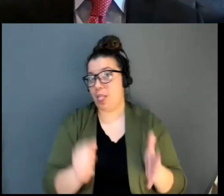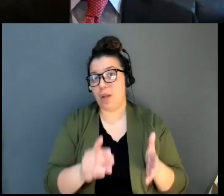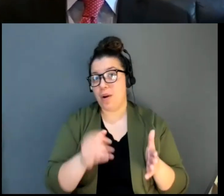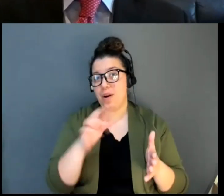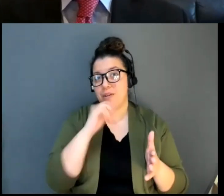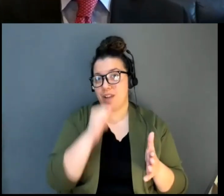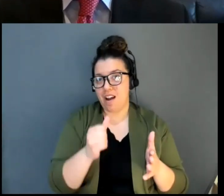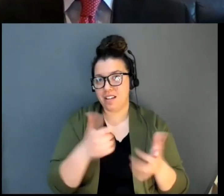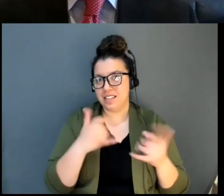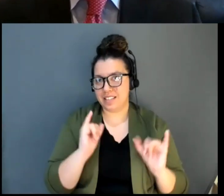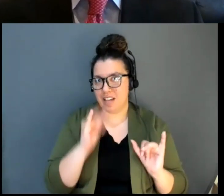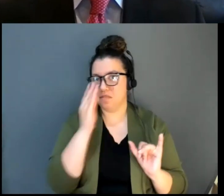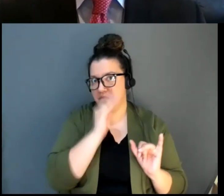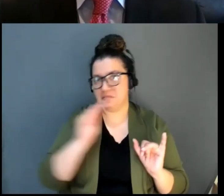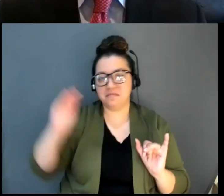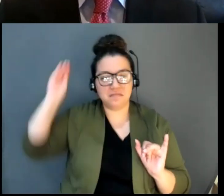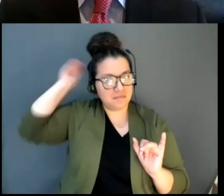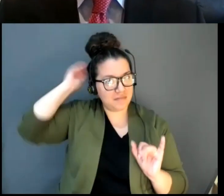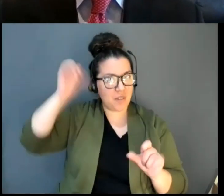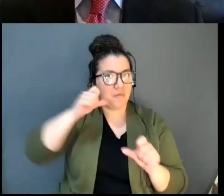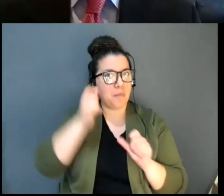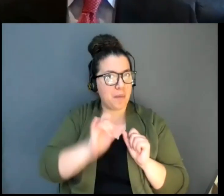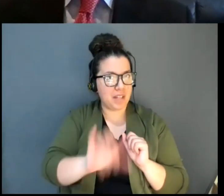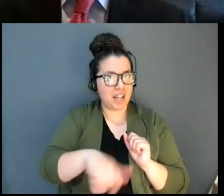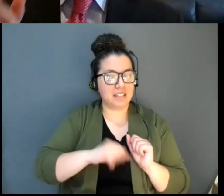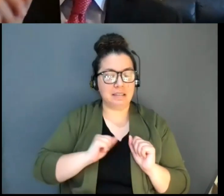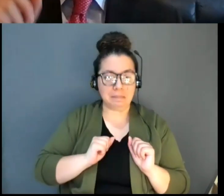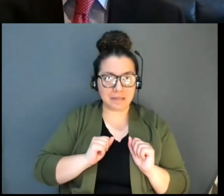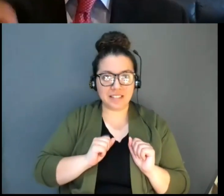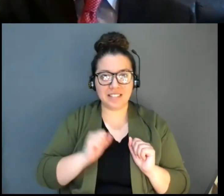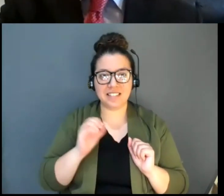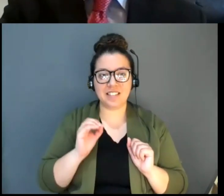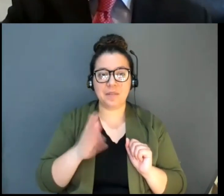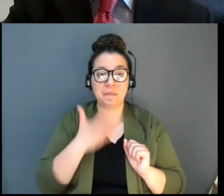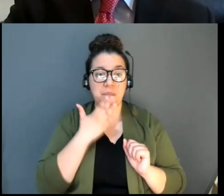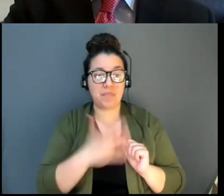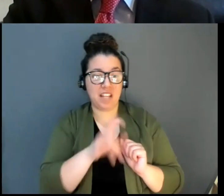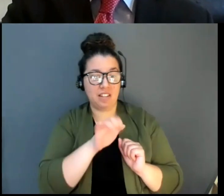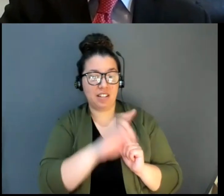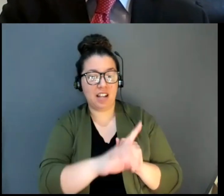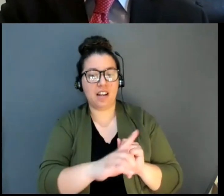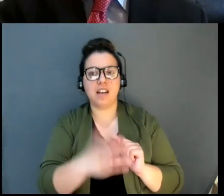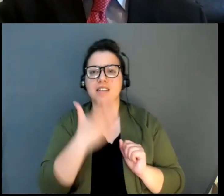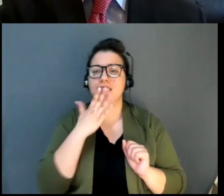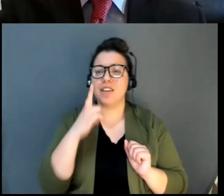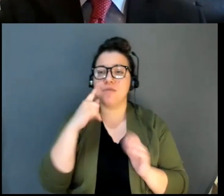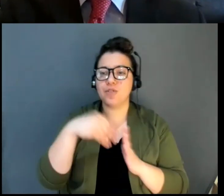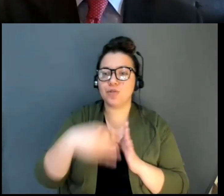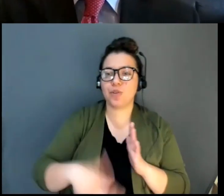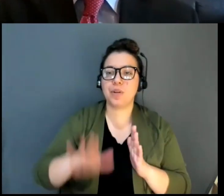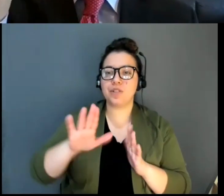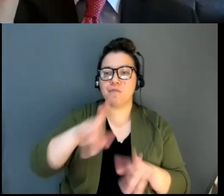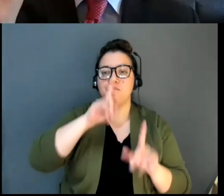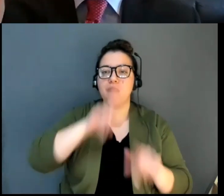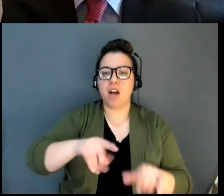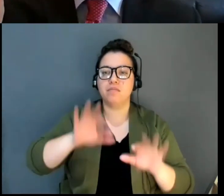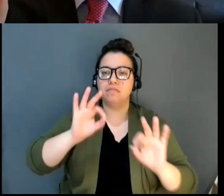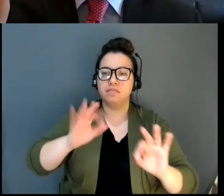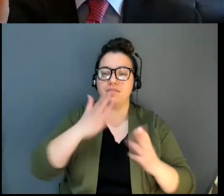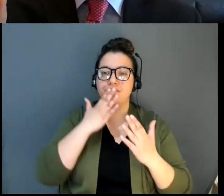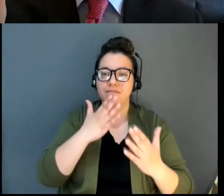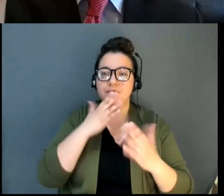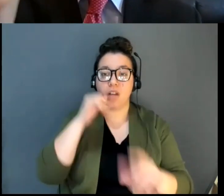take that one and always remember it. Thank you for that. Appreciate it. And thank you for all the students putting your responses in. Remember,